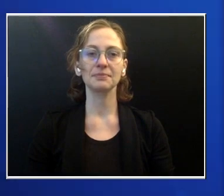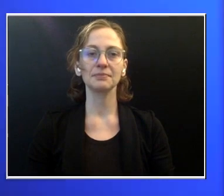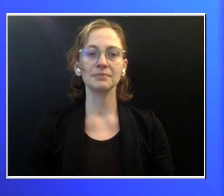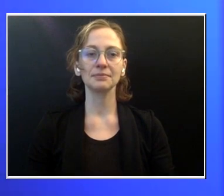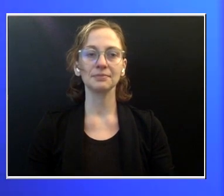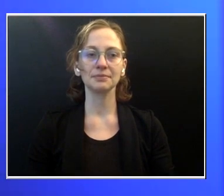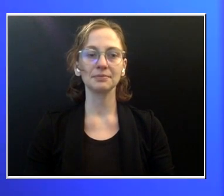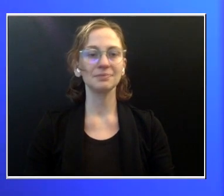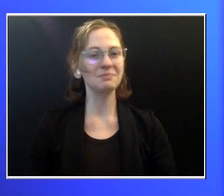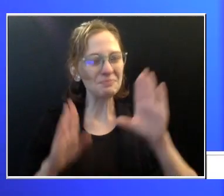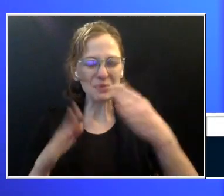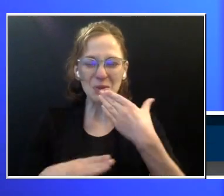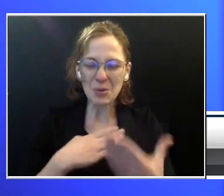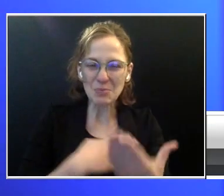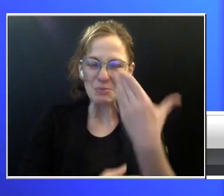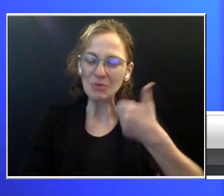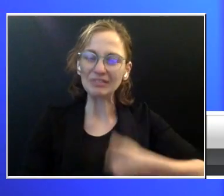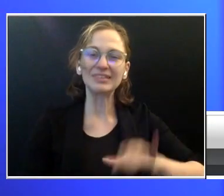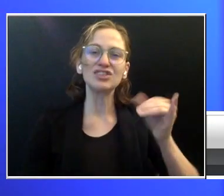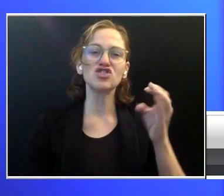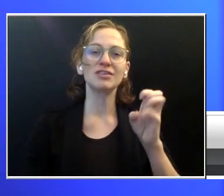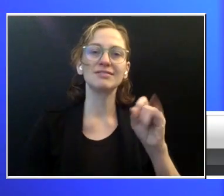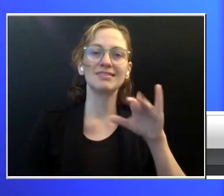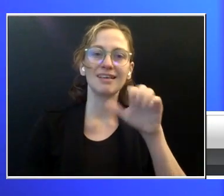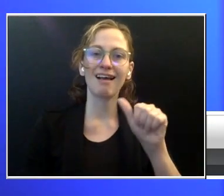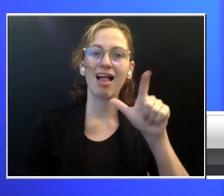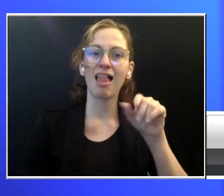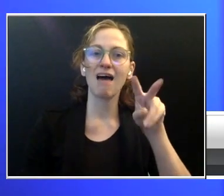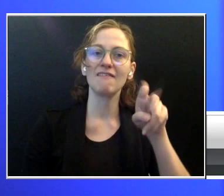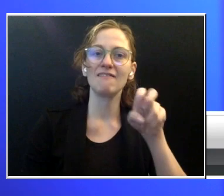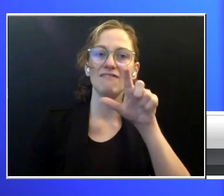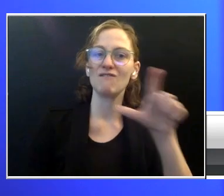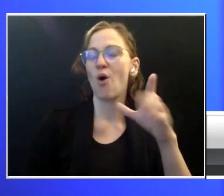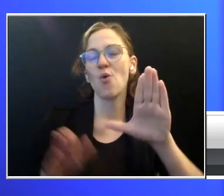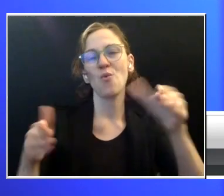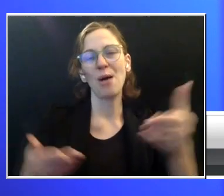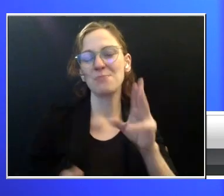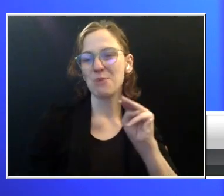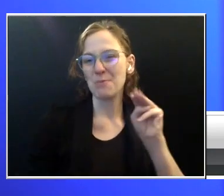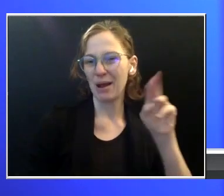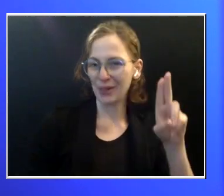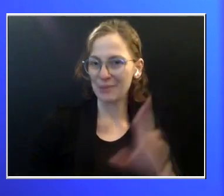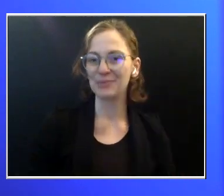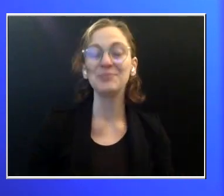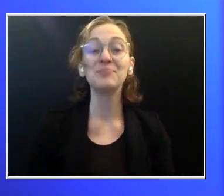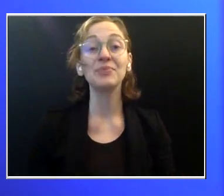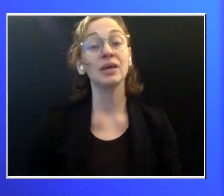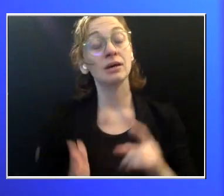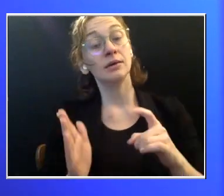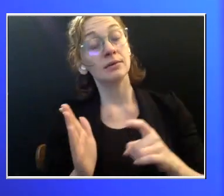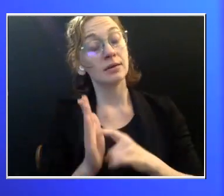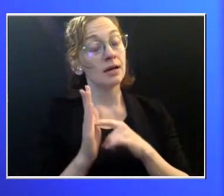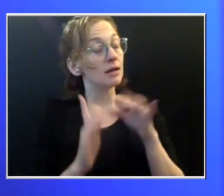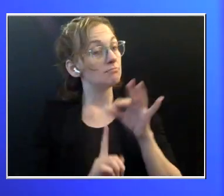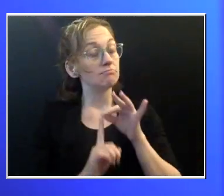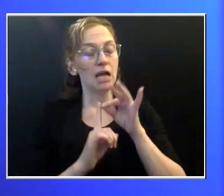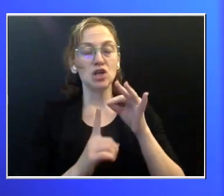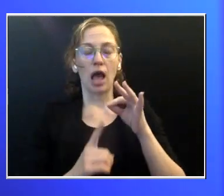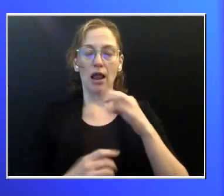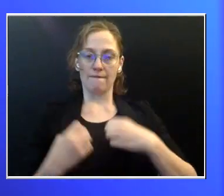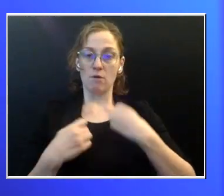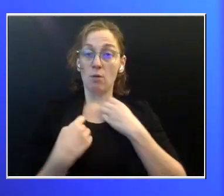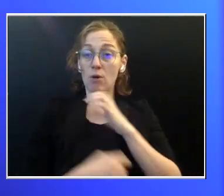Good morning, I'm Jessica Lovell, and welcome to the Morning Medical Update. It takes a special kind of emotional strength to be a hospital chaplain,